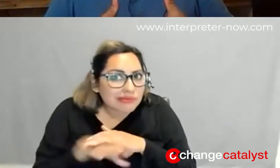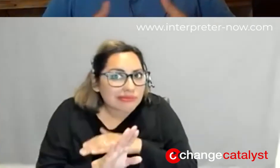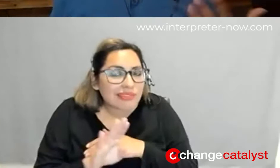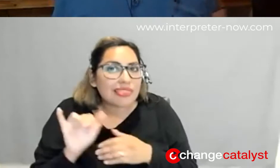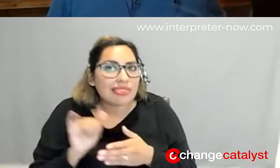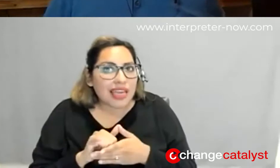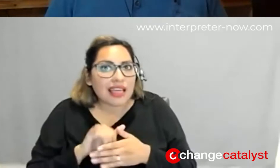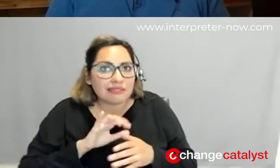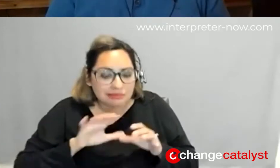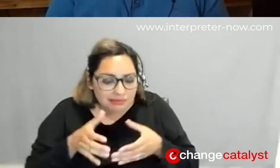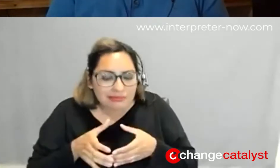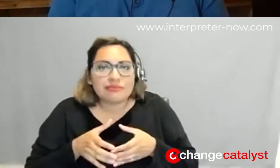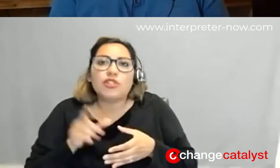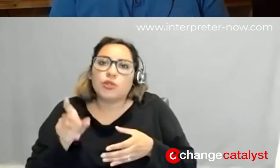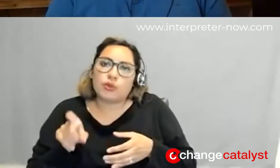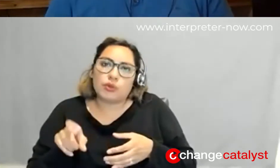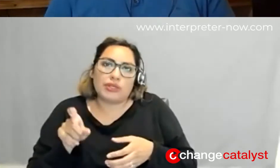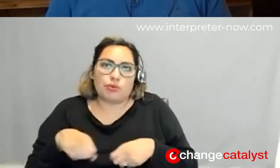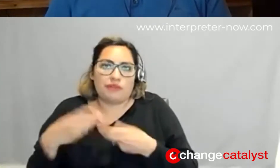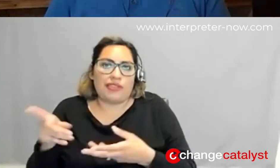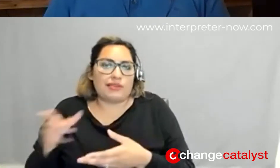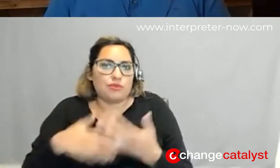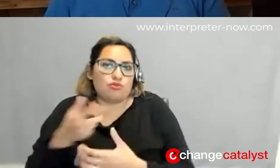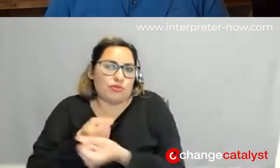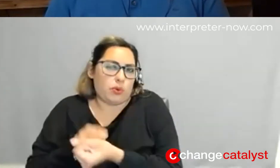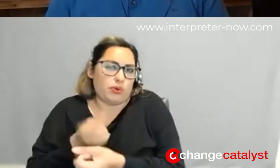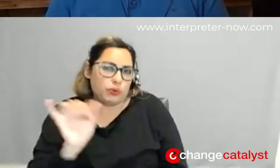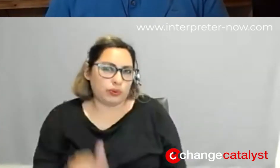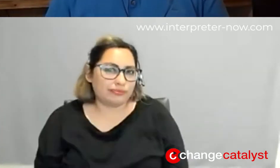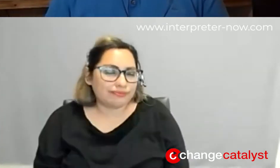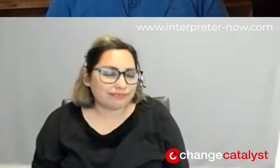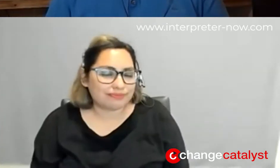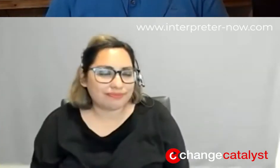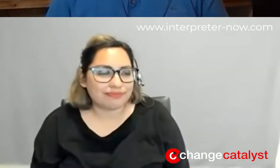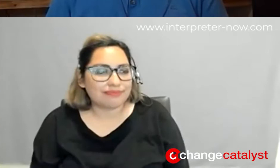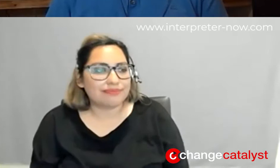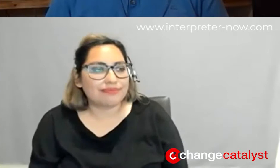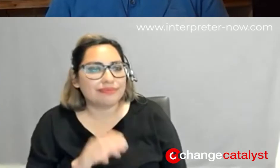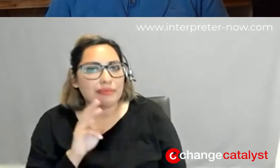fabric, right? Mm-hmm. And it's awesome.